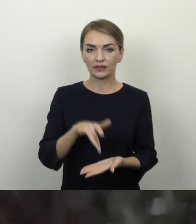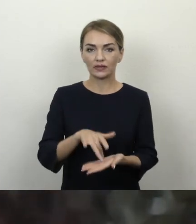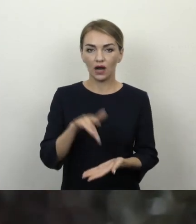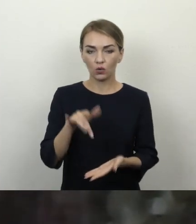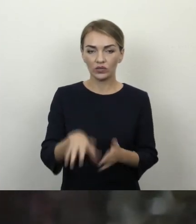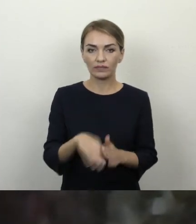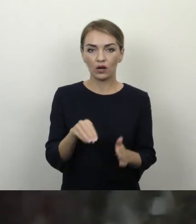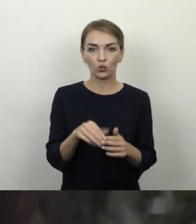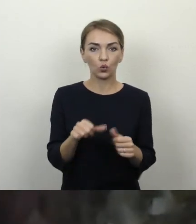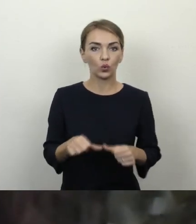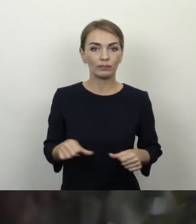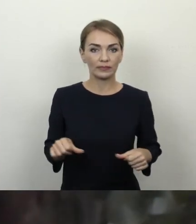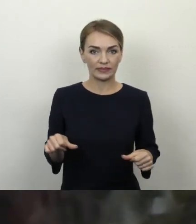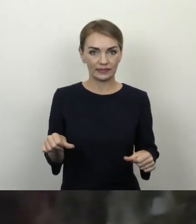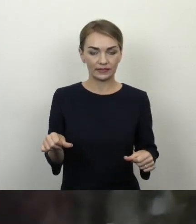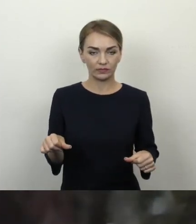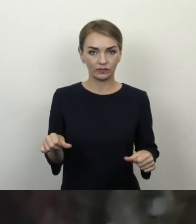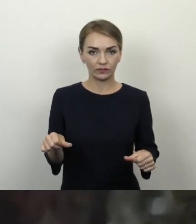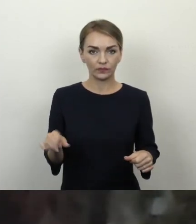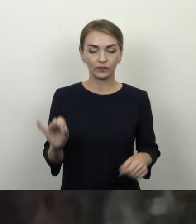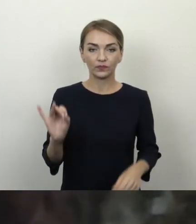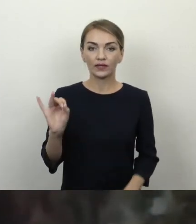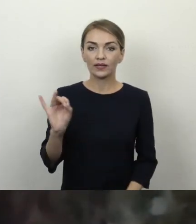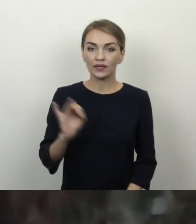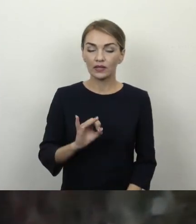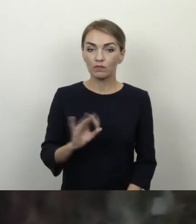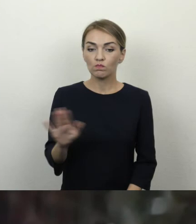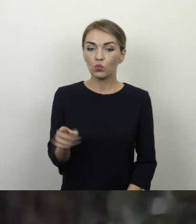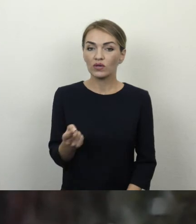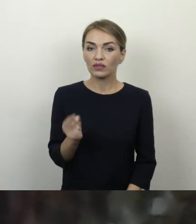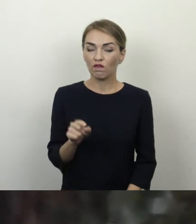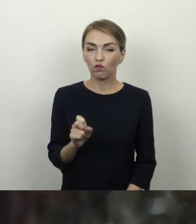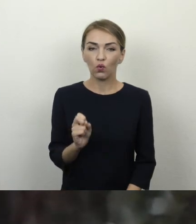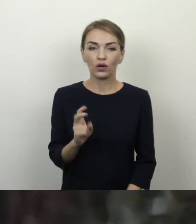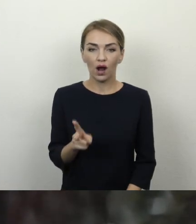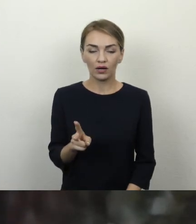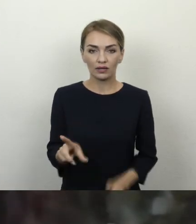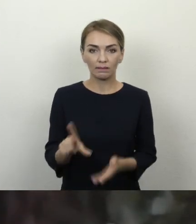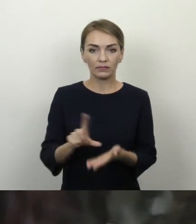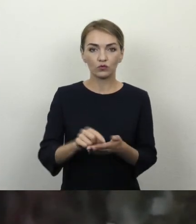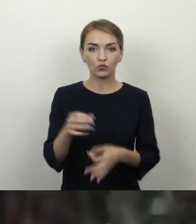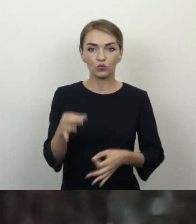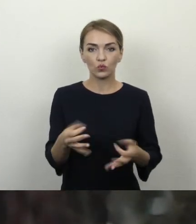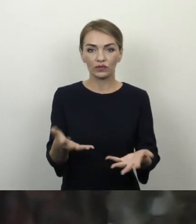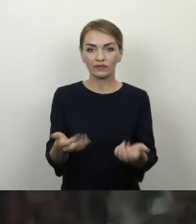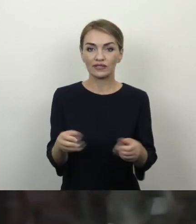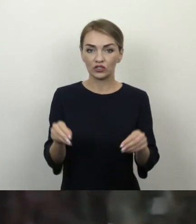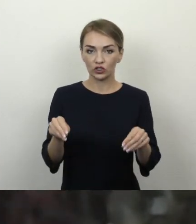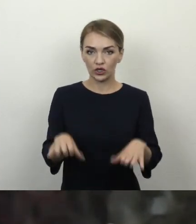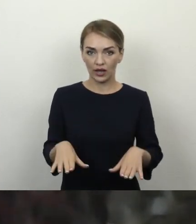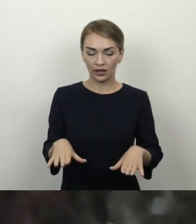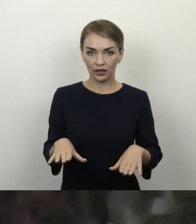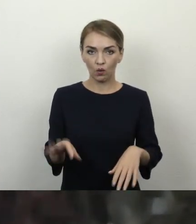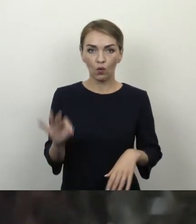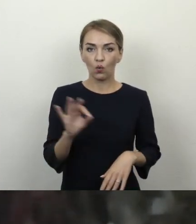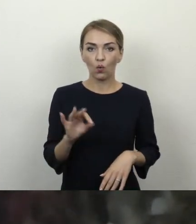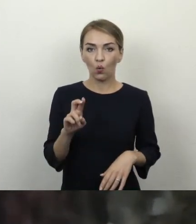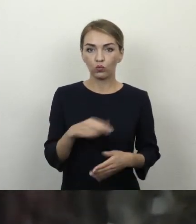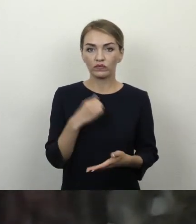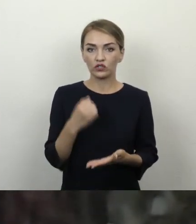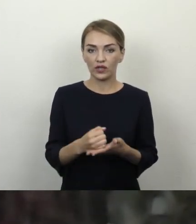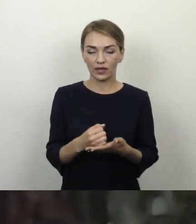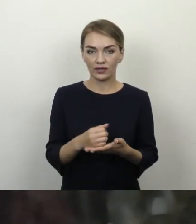data about the elections provided by the CC, and after the decision of